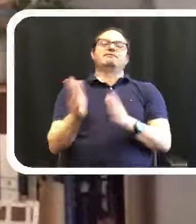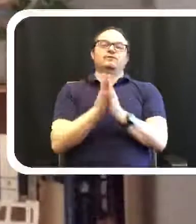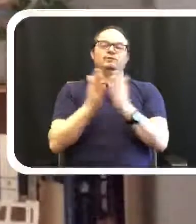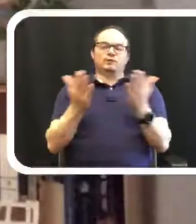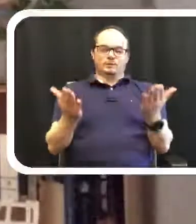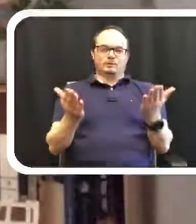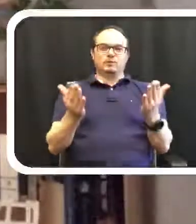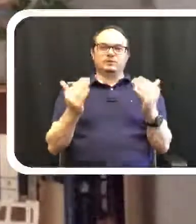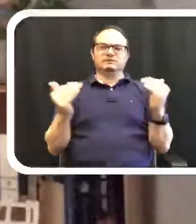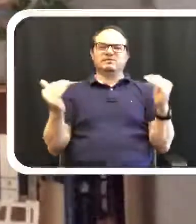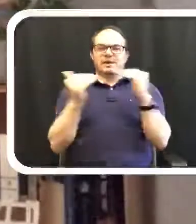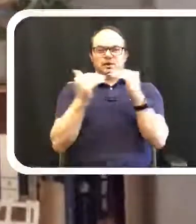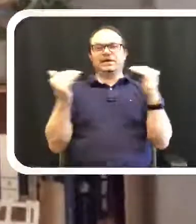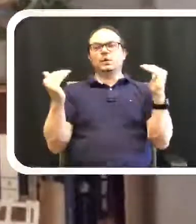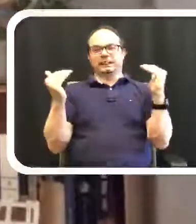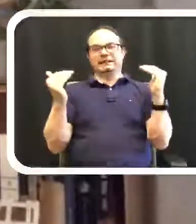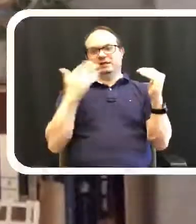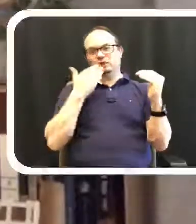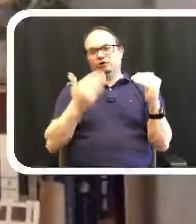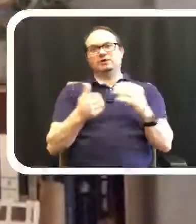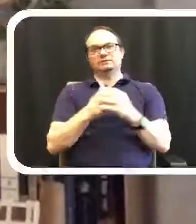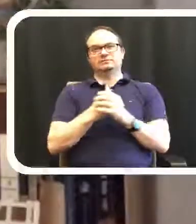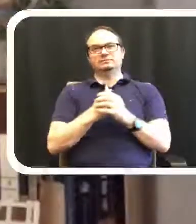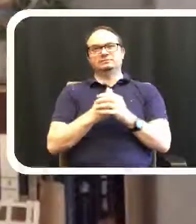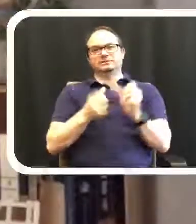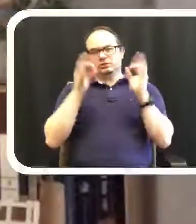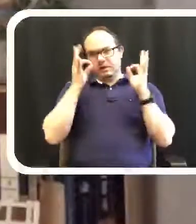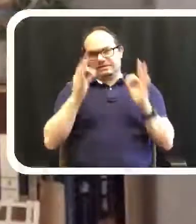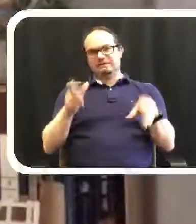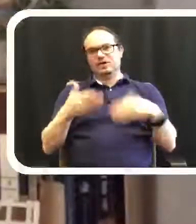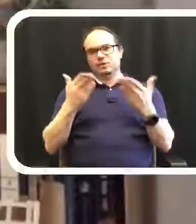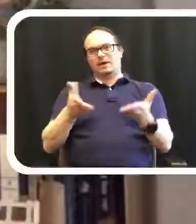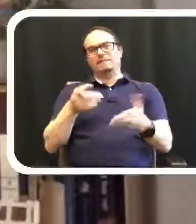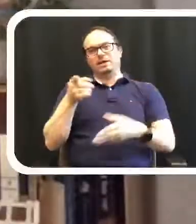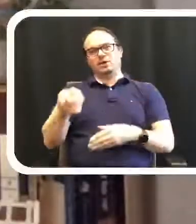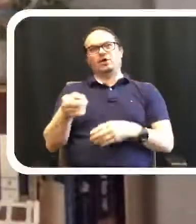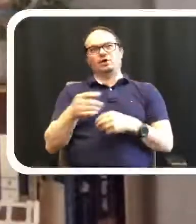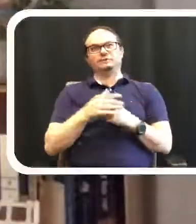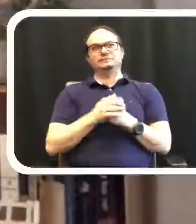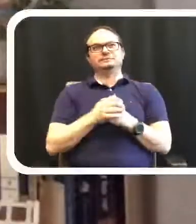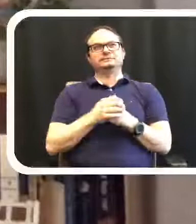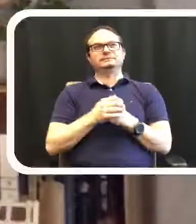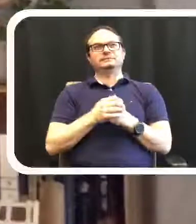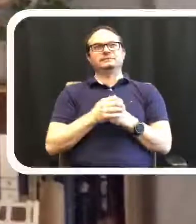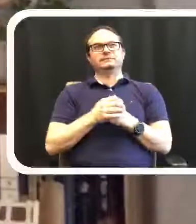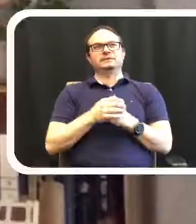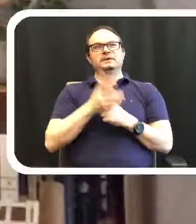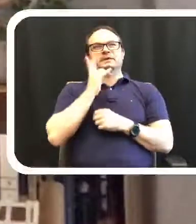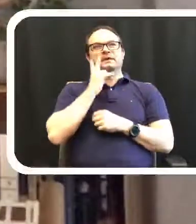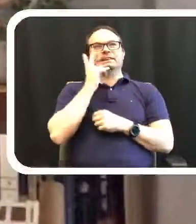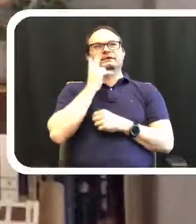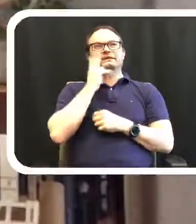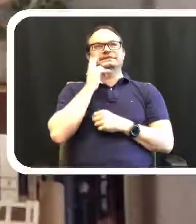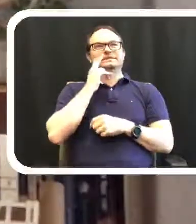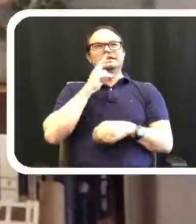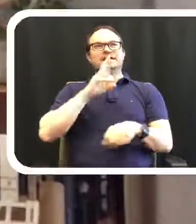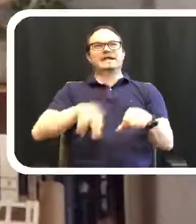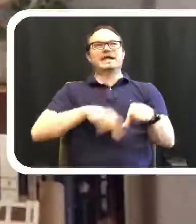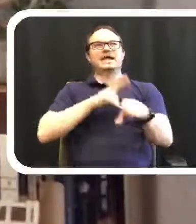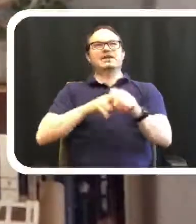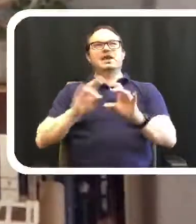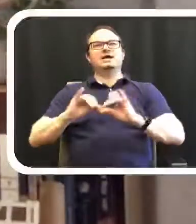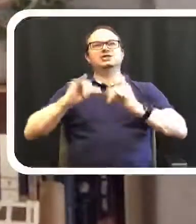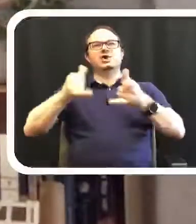are equally good, and so I would definitely recommend that. Let's see, the National Book Award